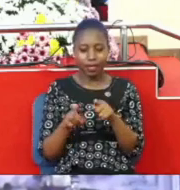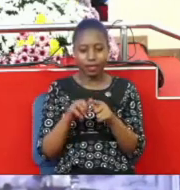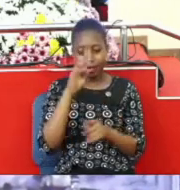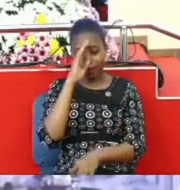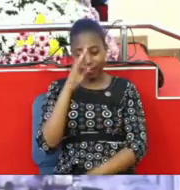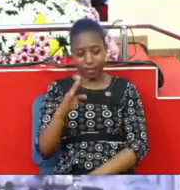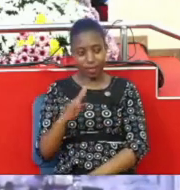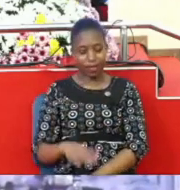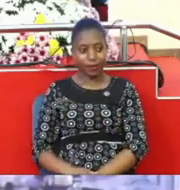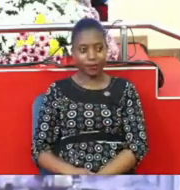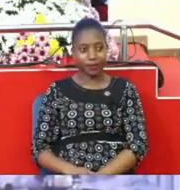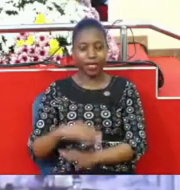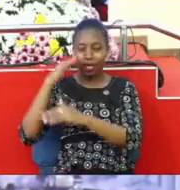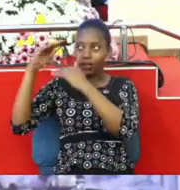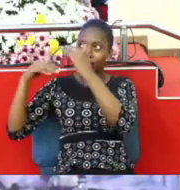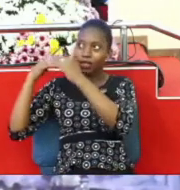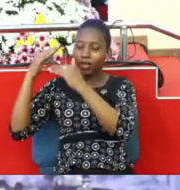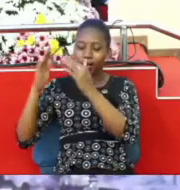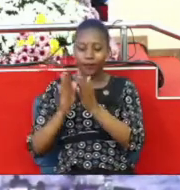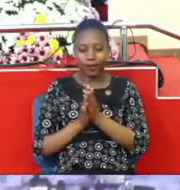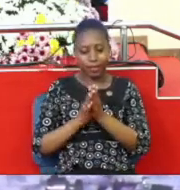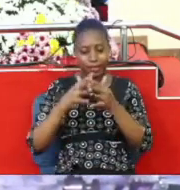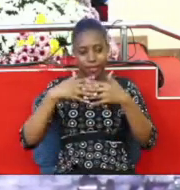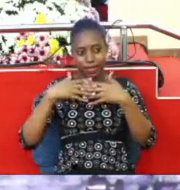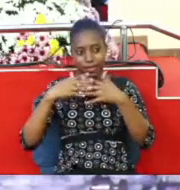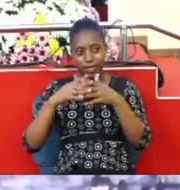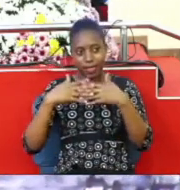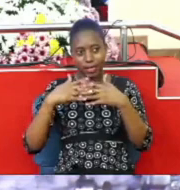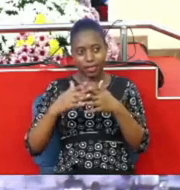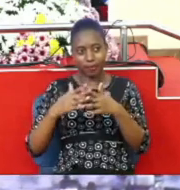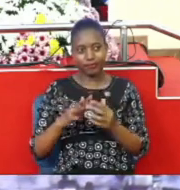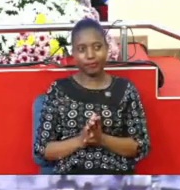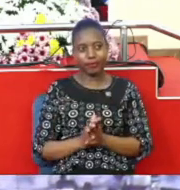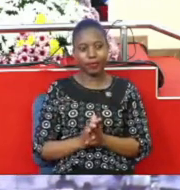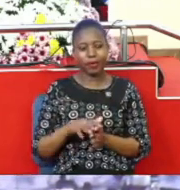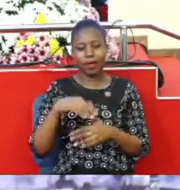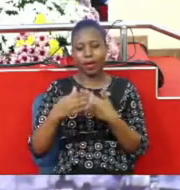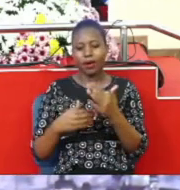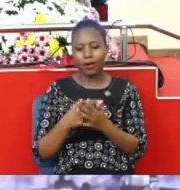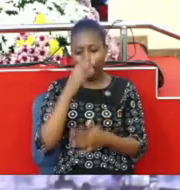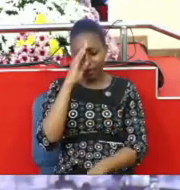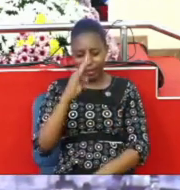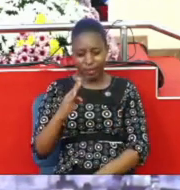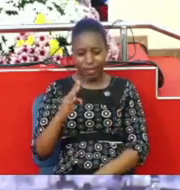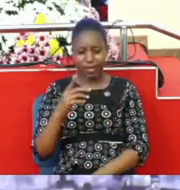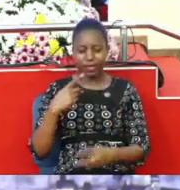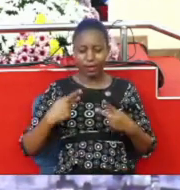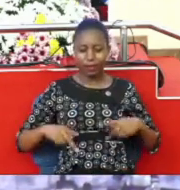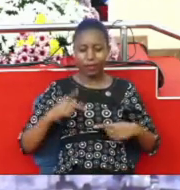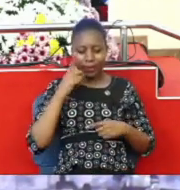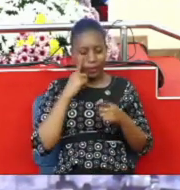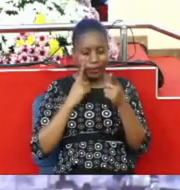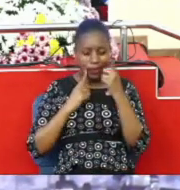flame. Heaven's gate. That was the message. Hiyo ndio ilikuwa ujumbe. So every service we went, people cried for their sins. Wakati tulienda